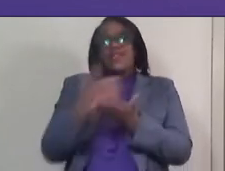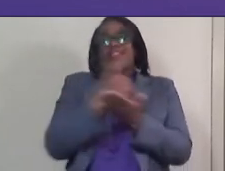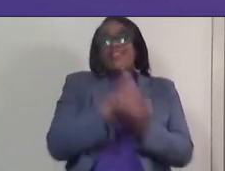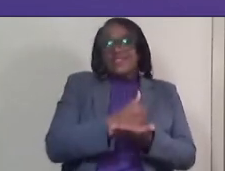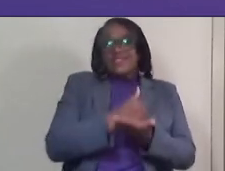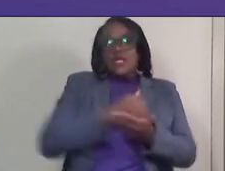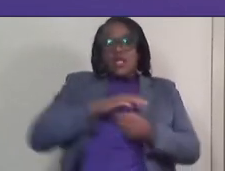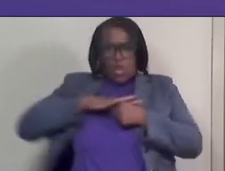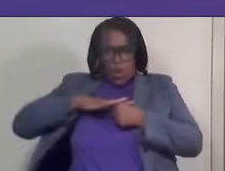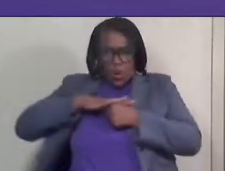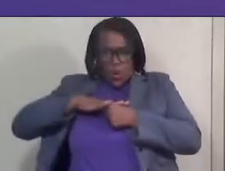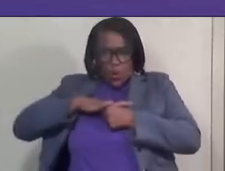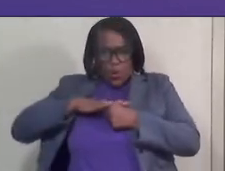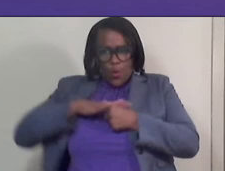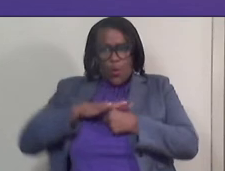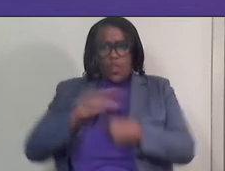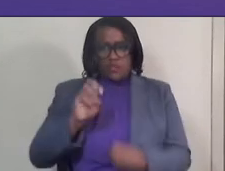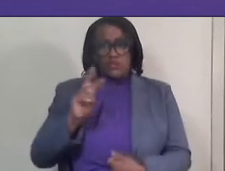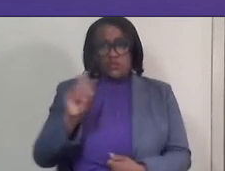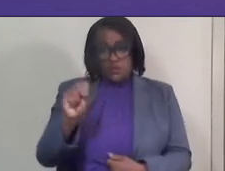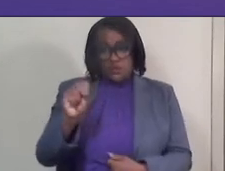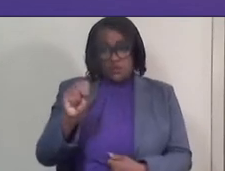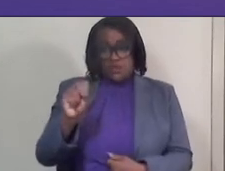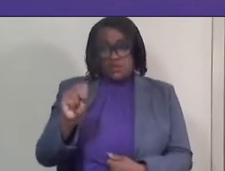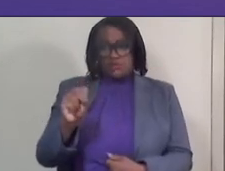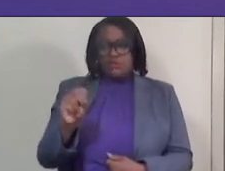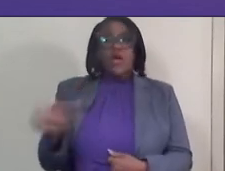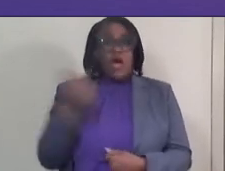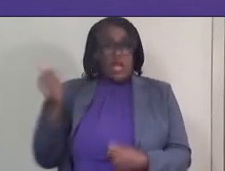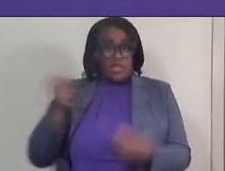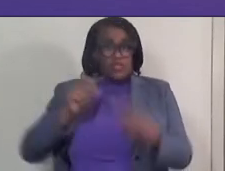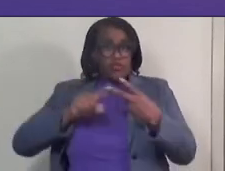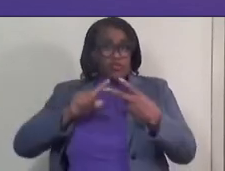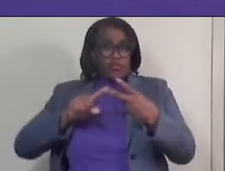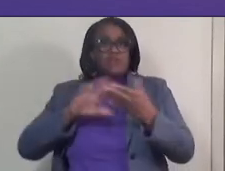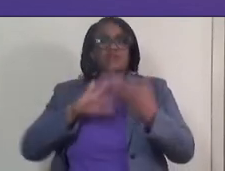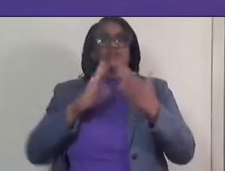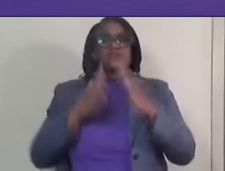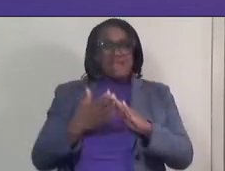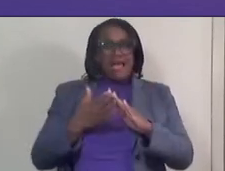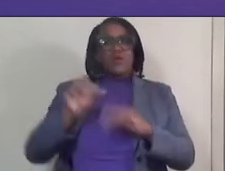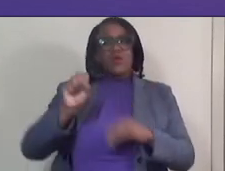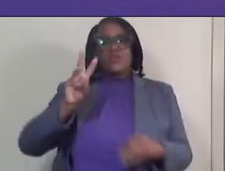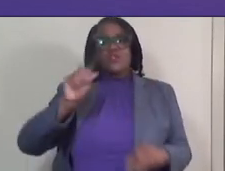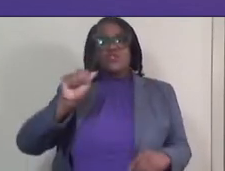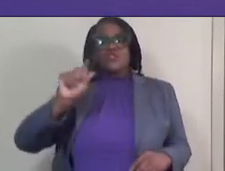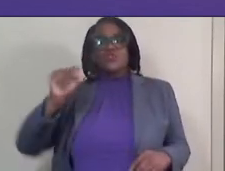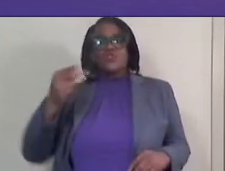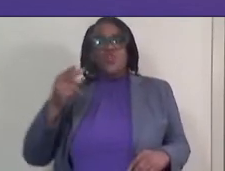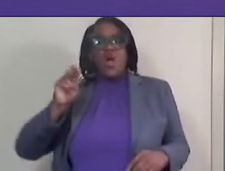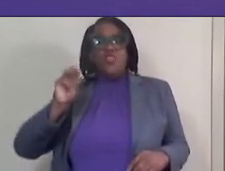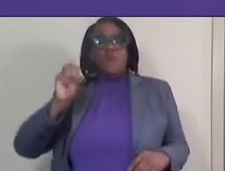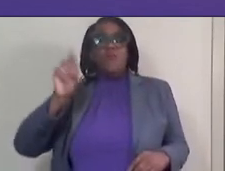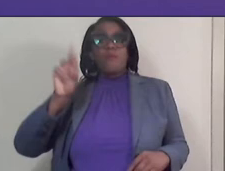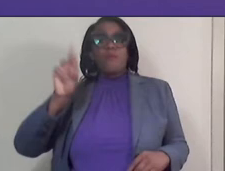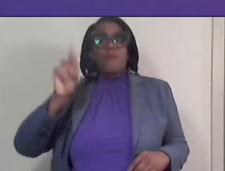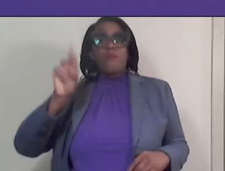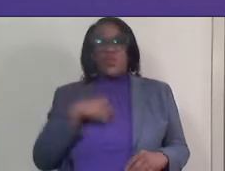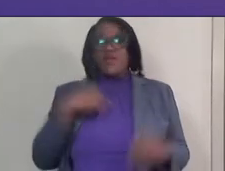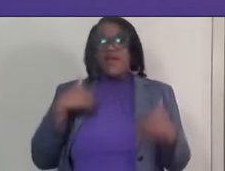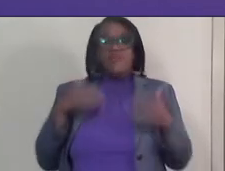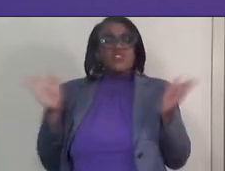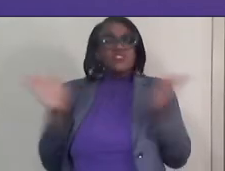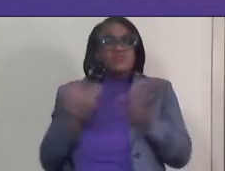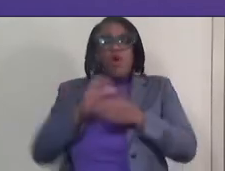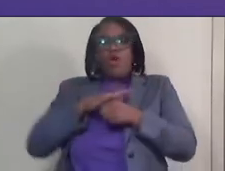of what's going on. But another source is in the town of Swarthmore. We have a very small local